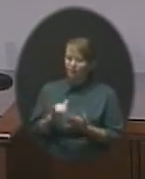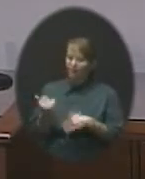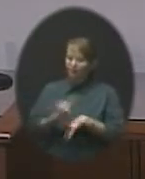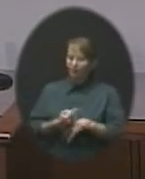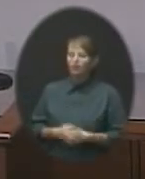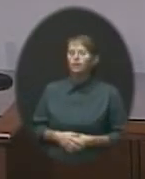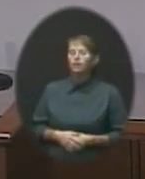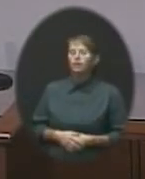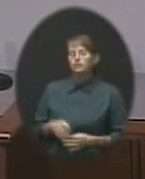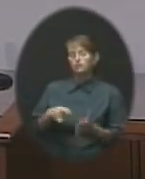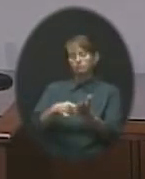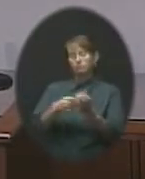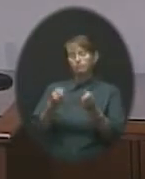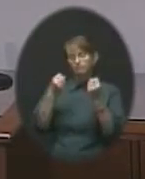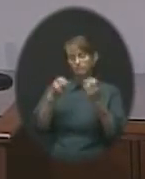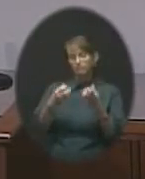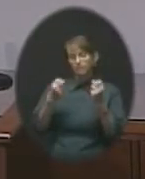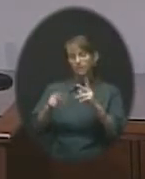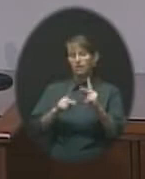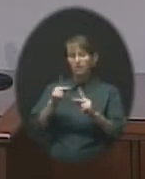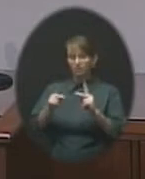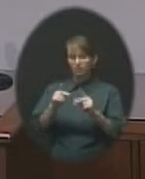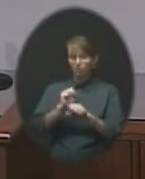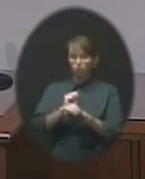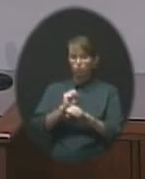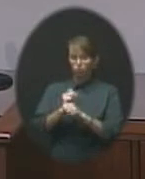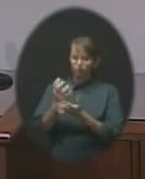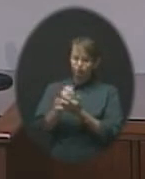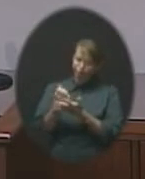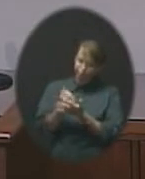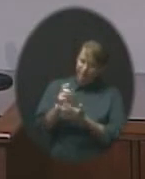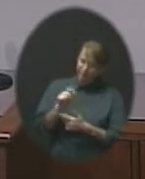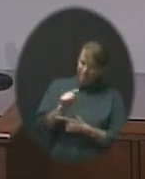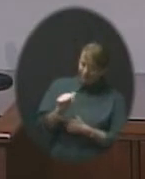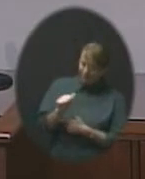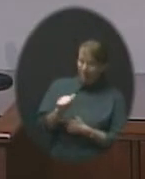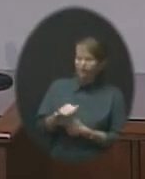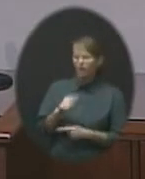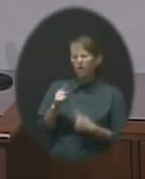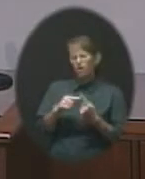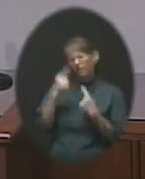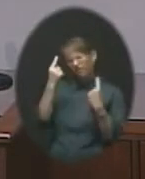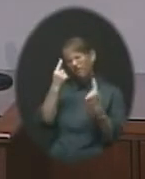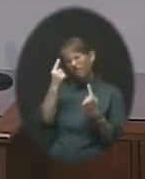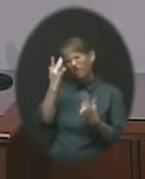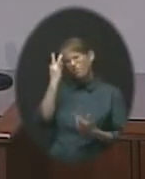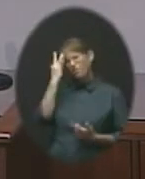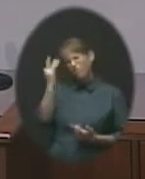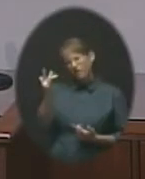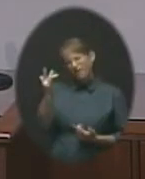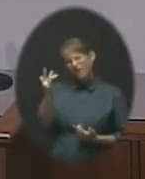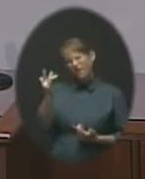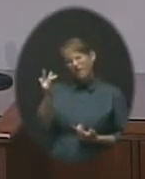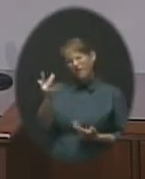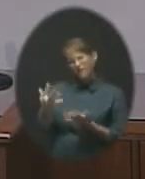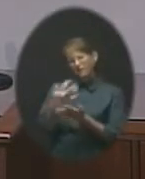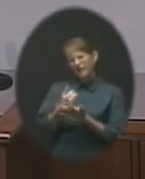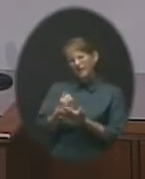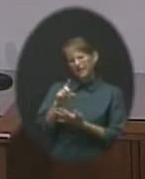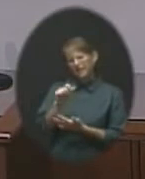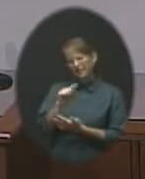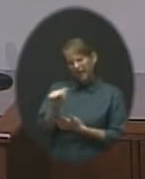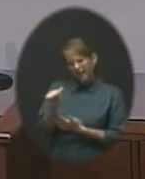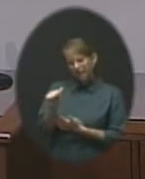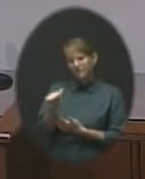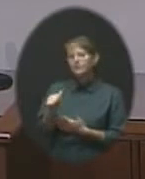of individuals to work on that. And you know, you think about it, why do we do all this data? Why do we collect data? I had an opportunity to speak